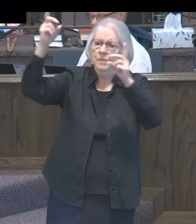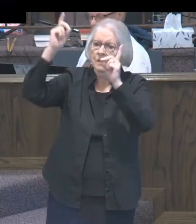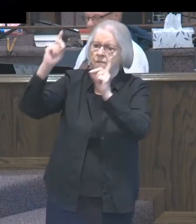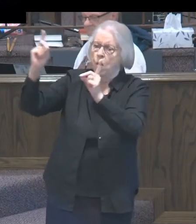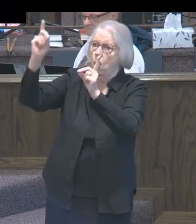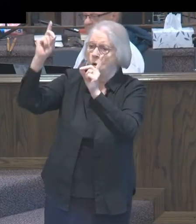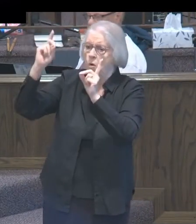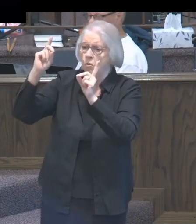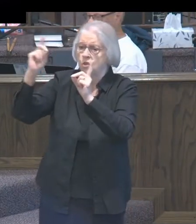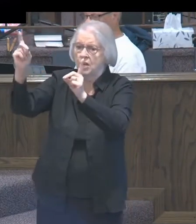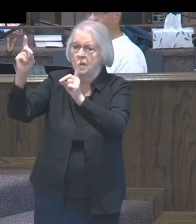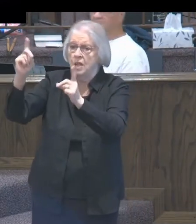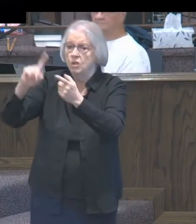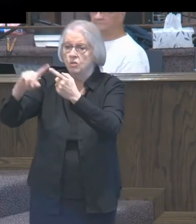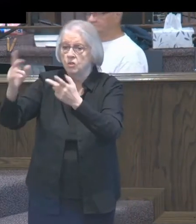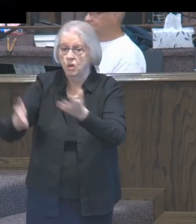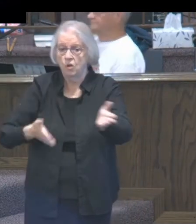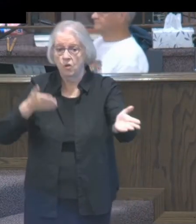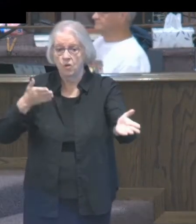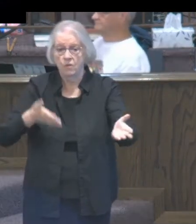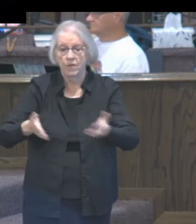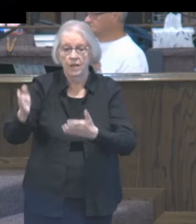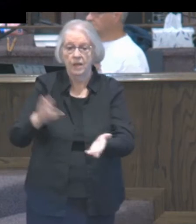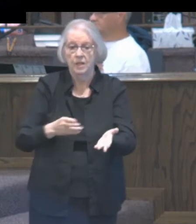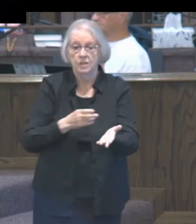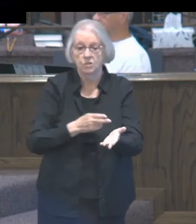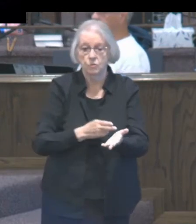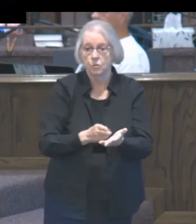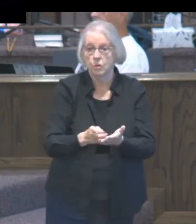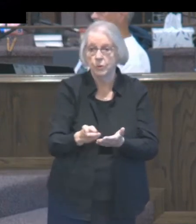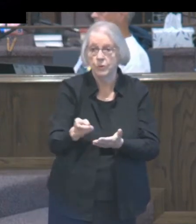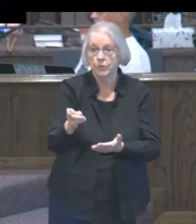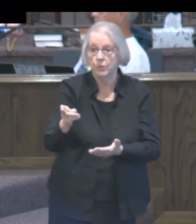supreme devotion to serve.